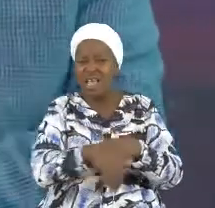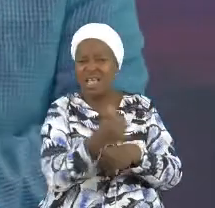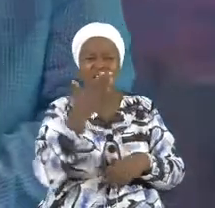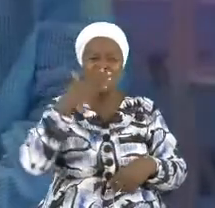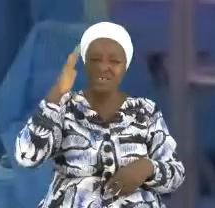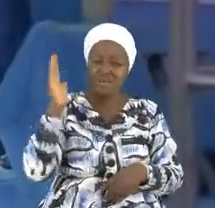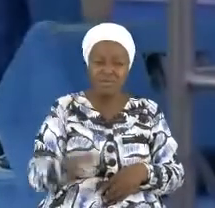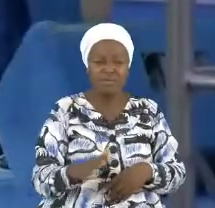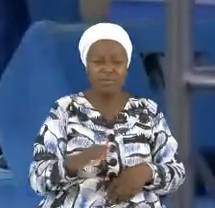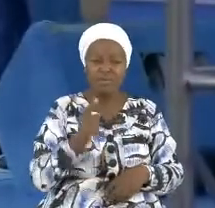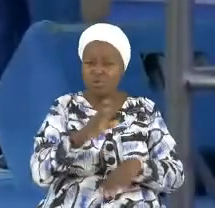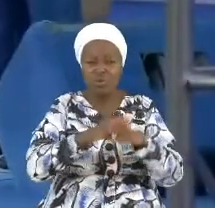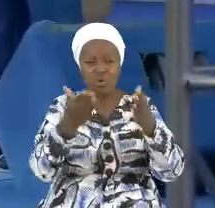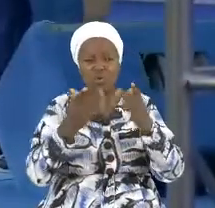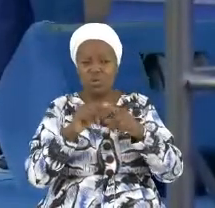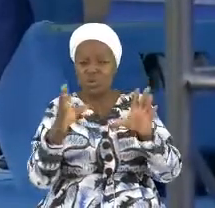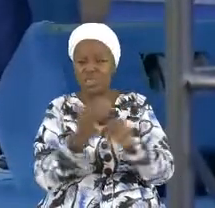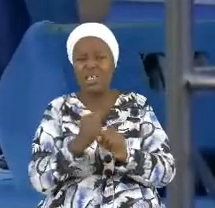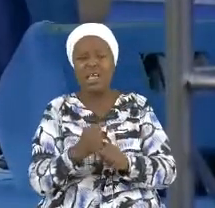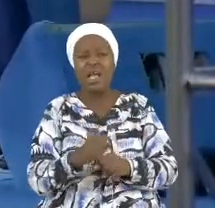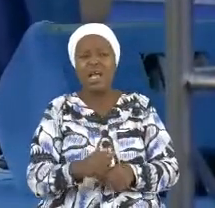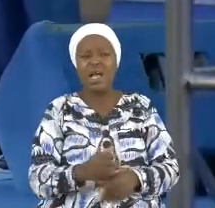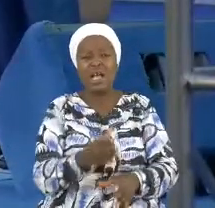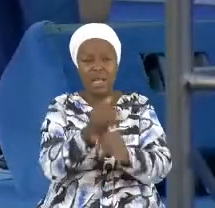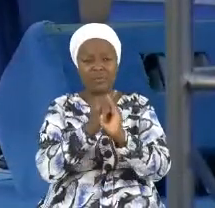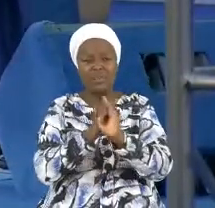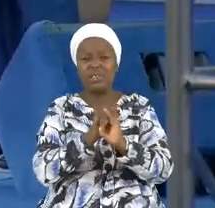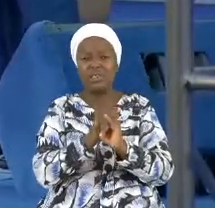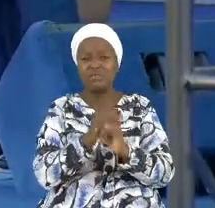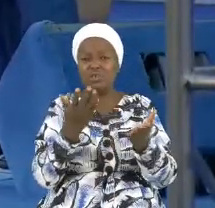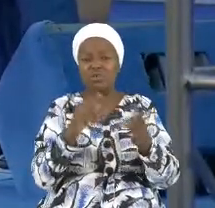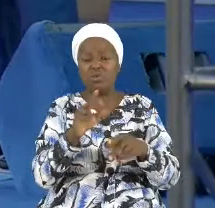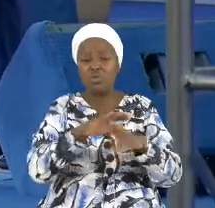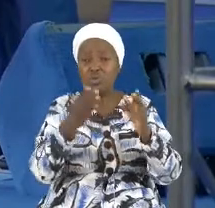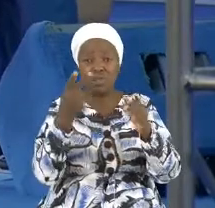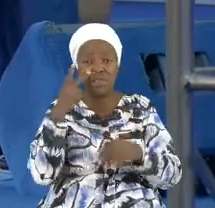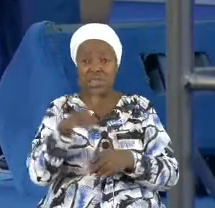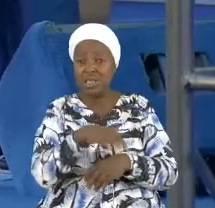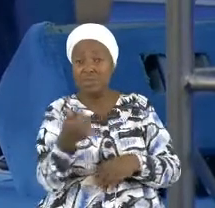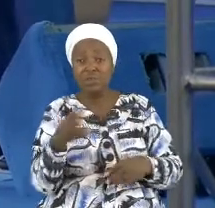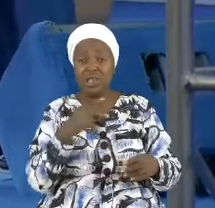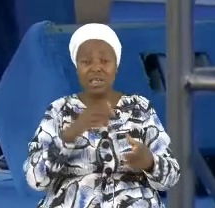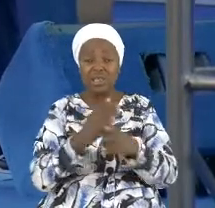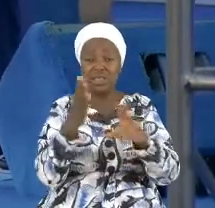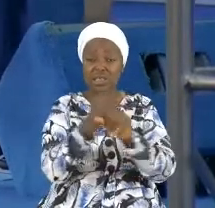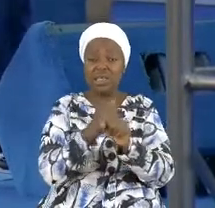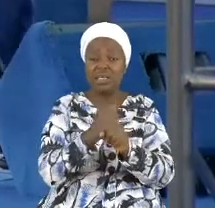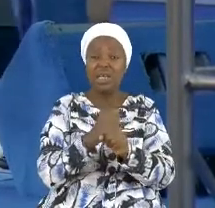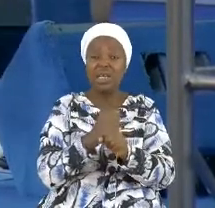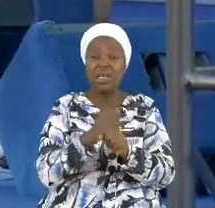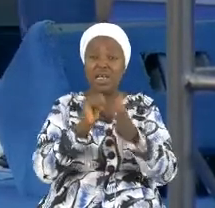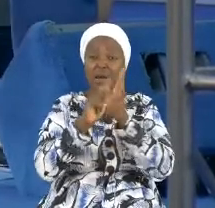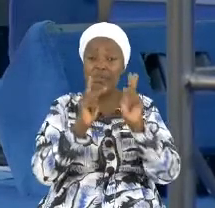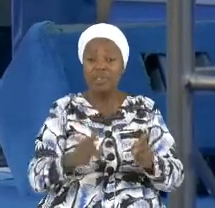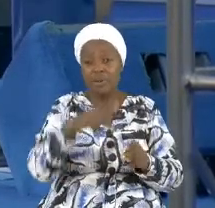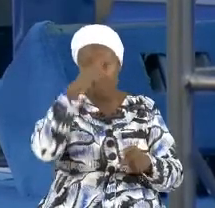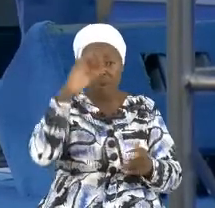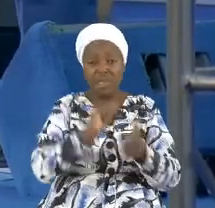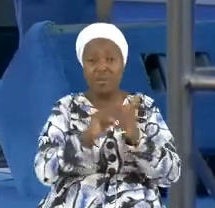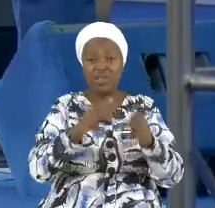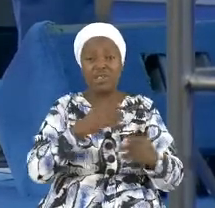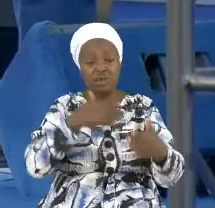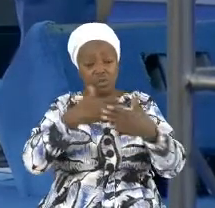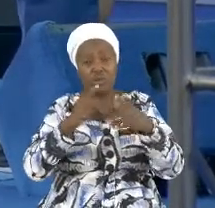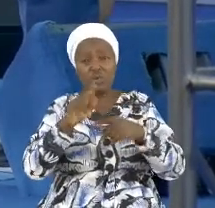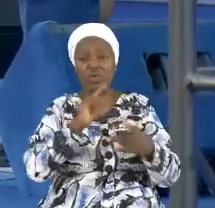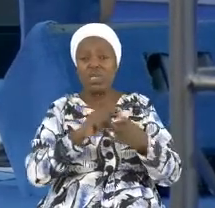take advantage of her. You don't want to take advantage of him. Because now is the pure love